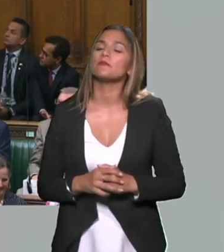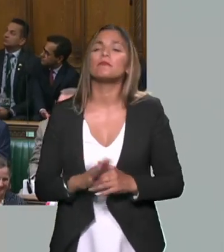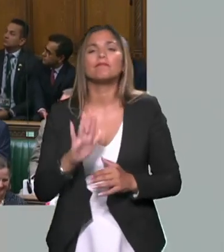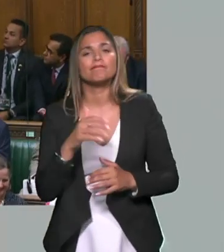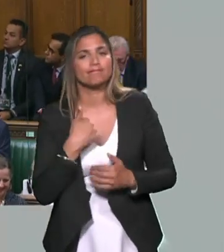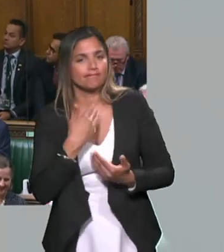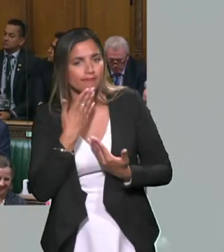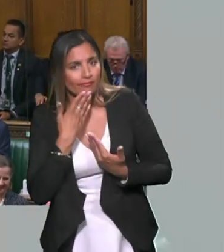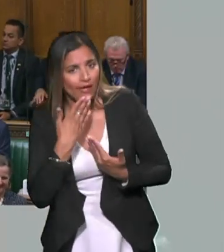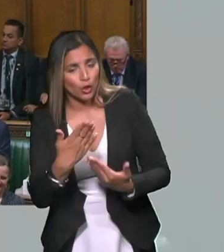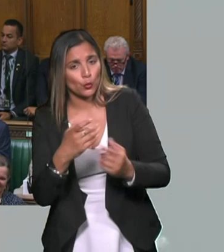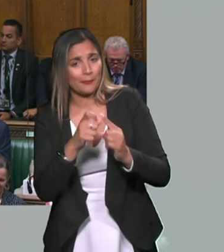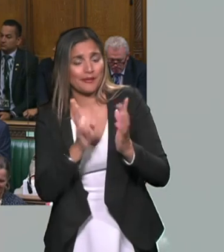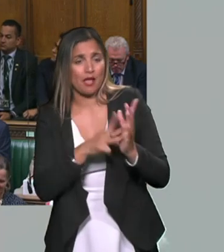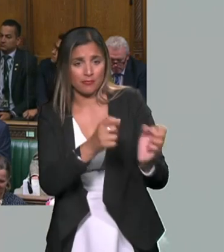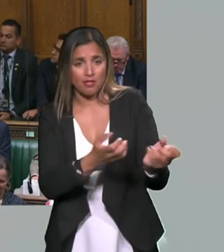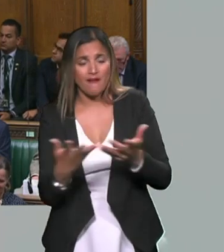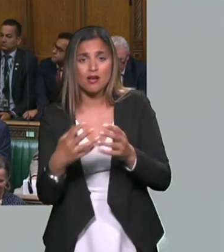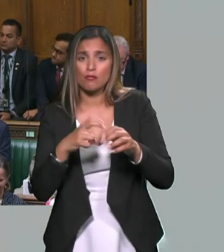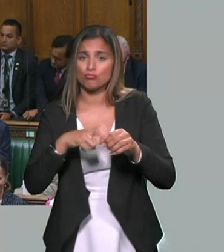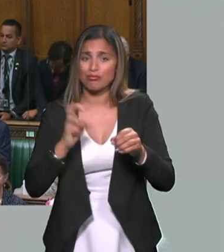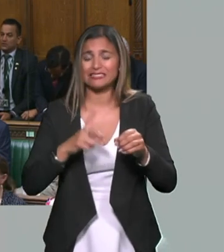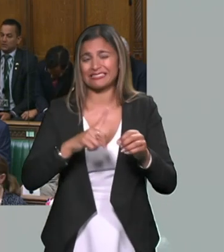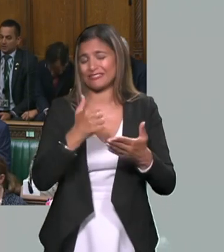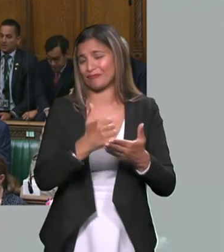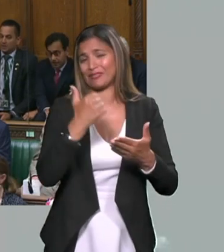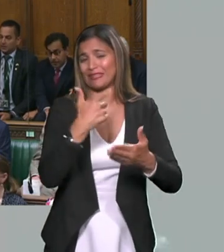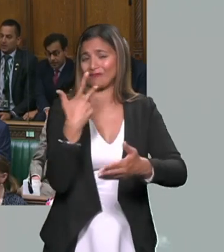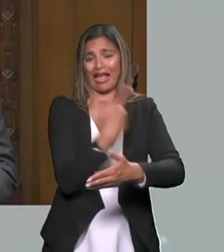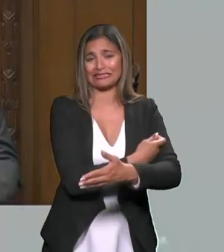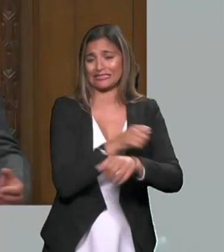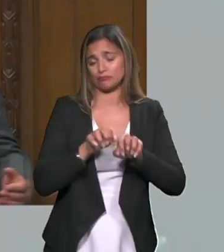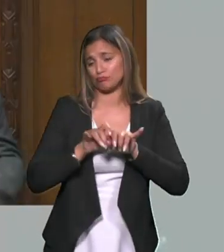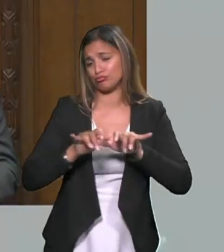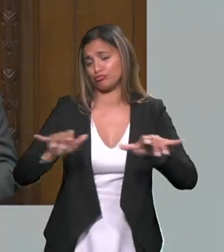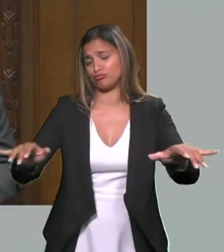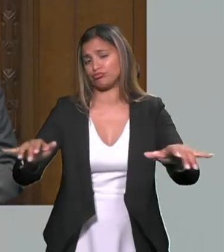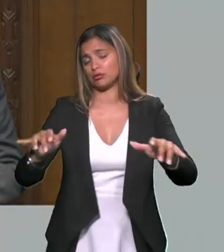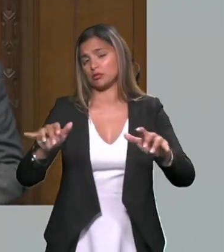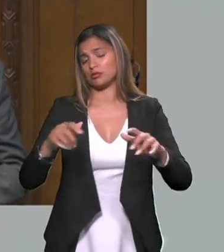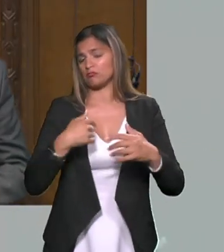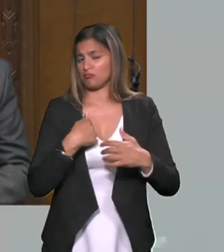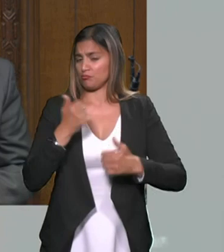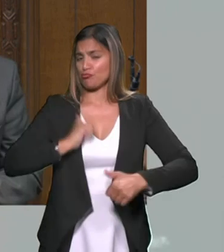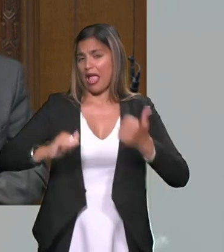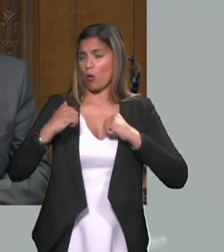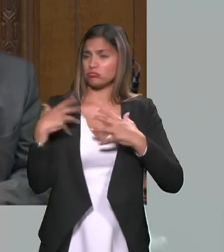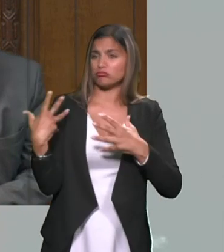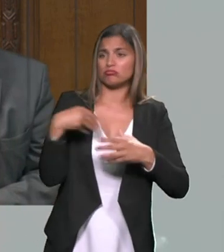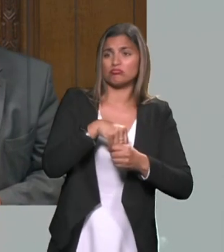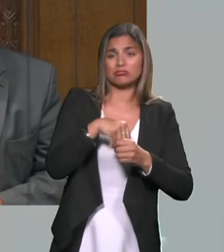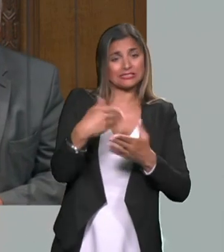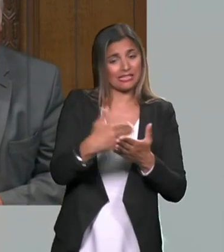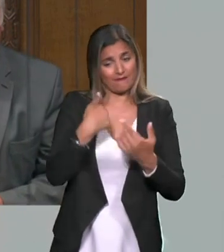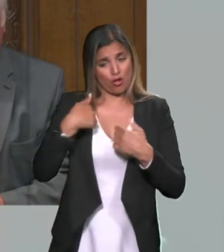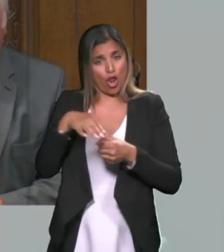for delivering Brexit and the fantastic vaccine rollout programme that I was proud to be involved with and saved so many lives in my